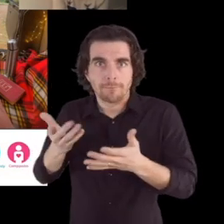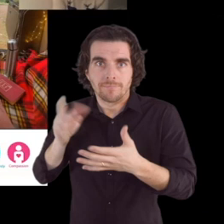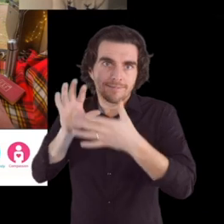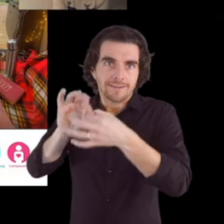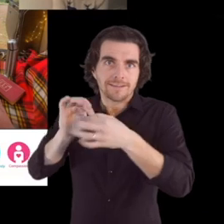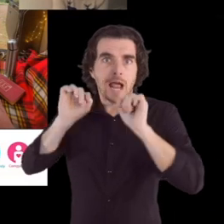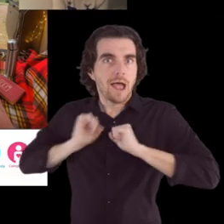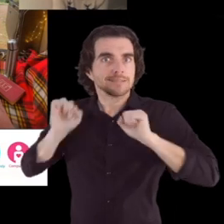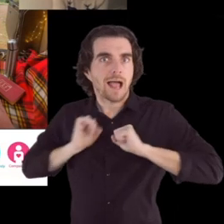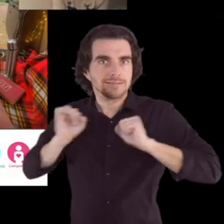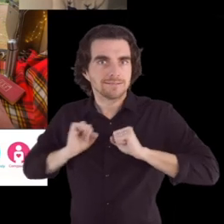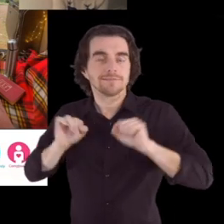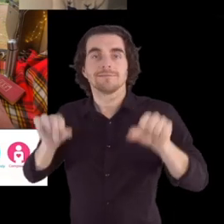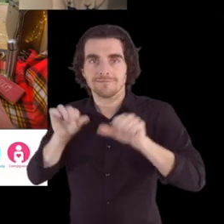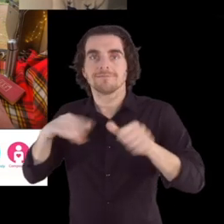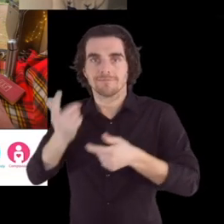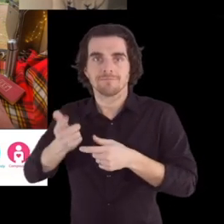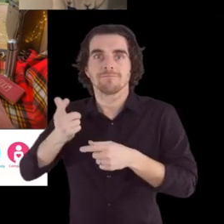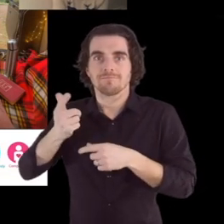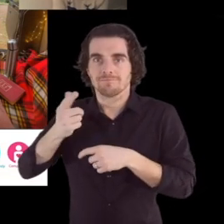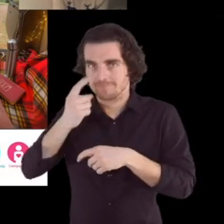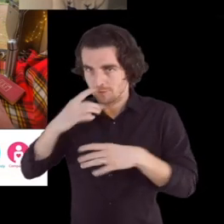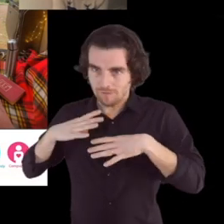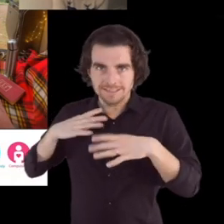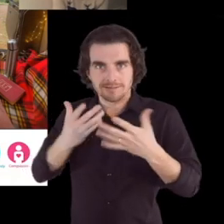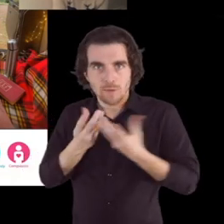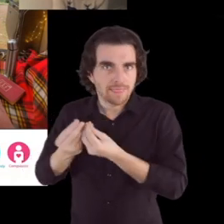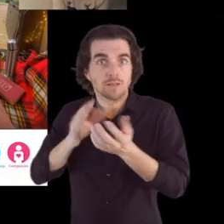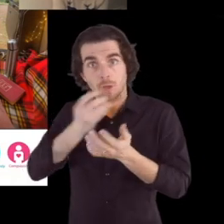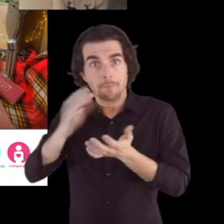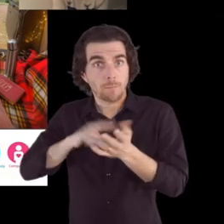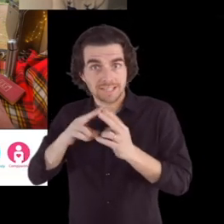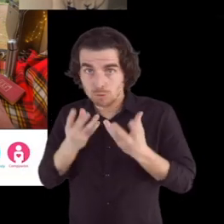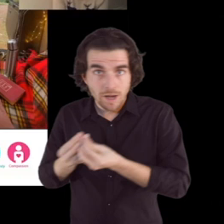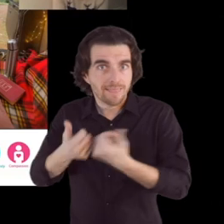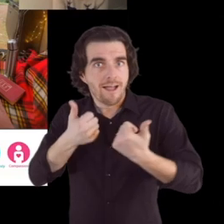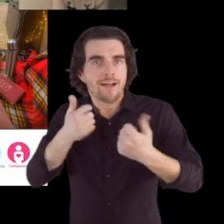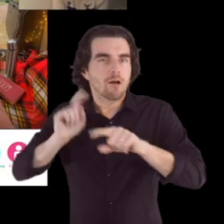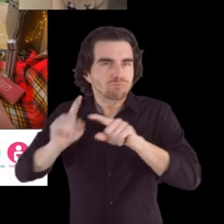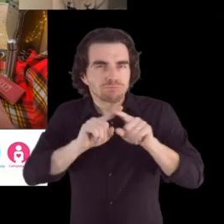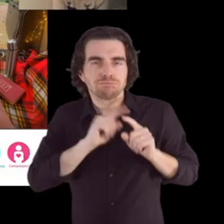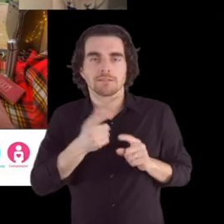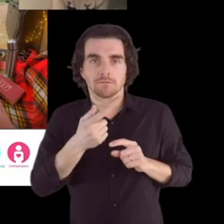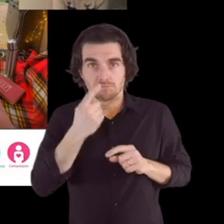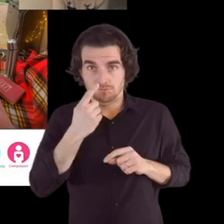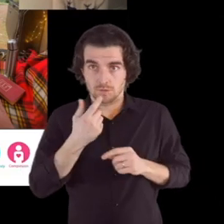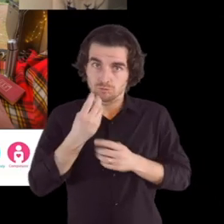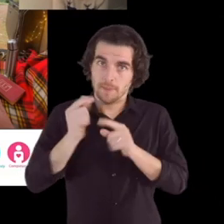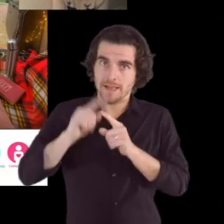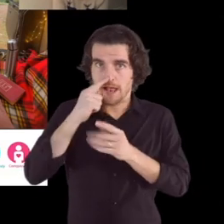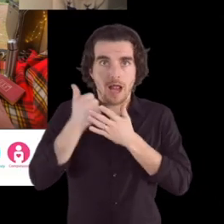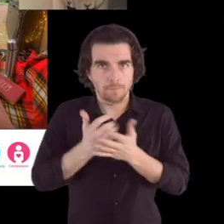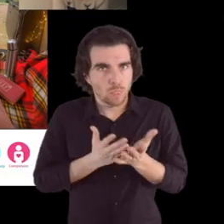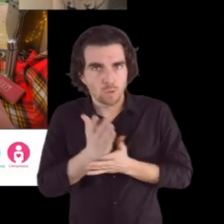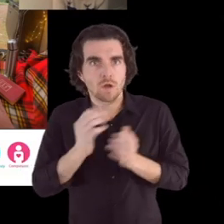in the morning, starting off doing a bit of exercise, and parents linking in with children and doing it together. So whatever helps you get